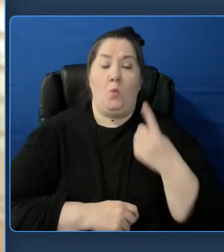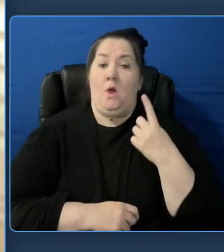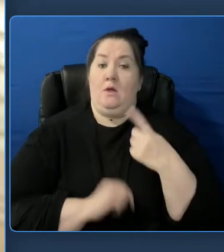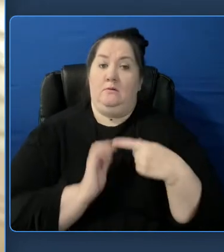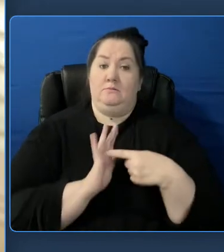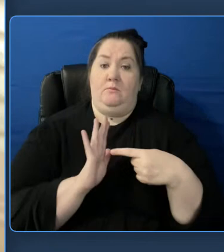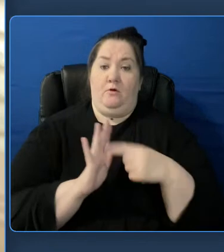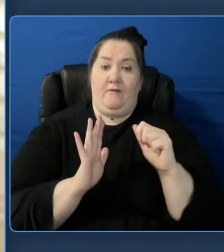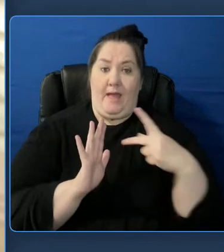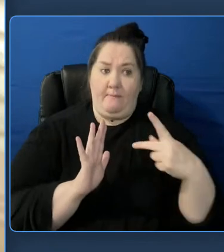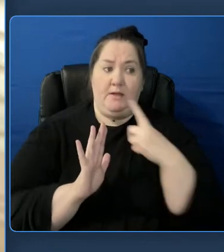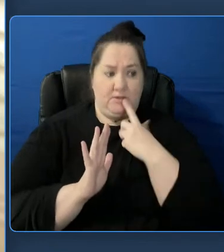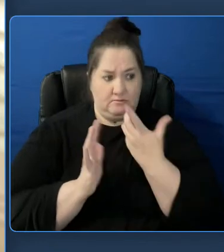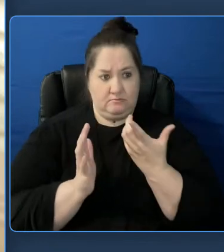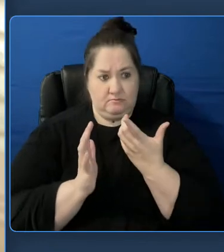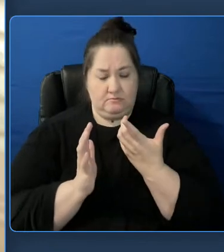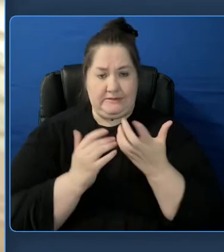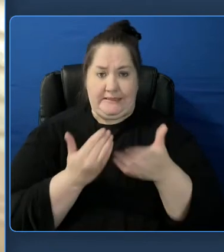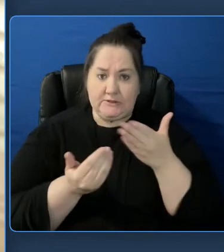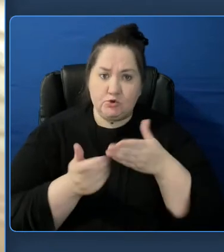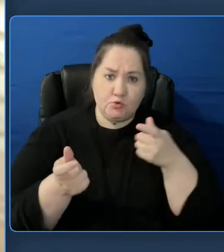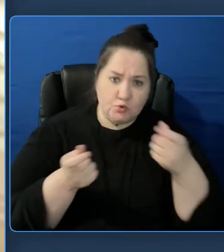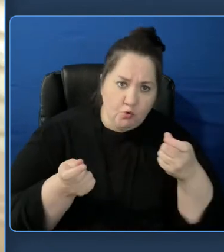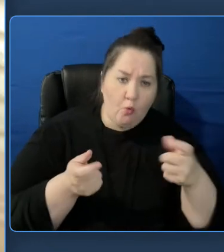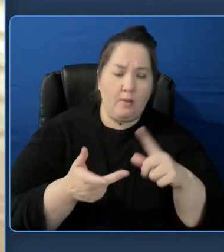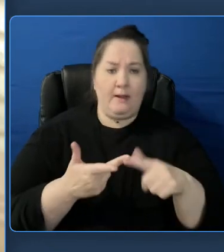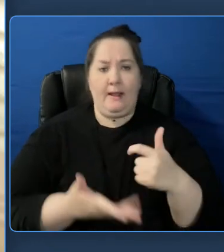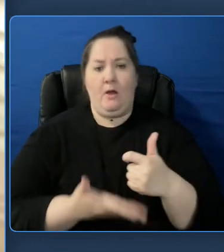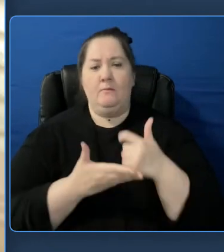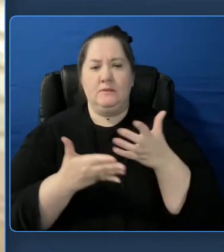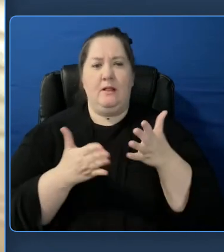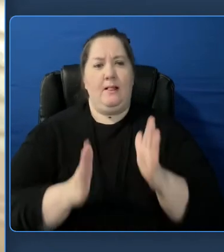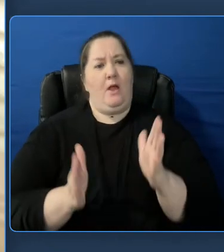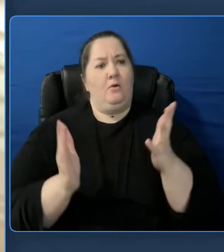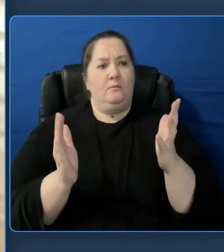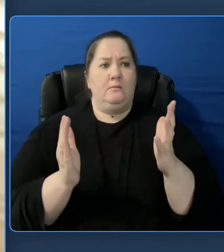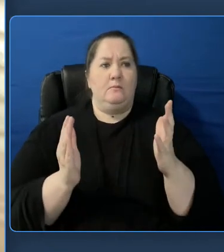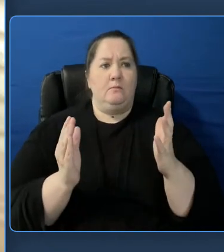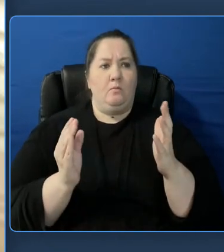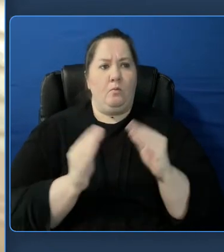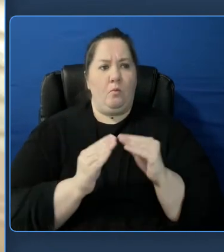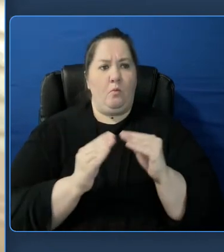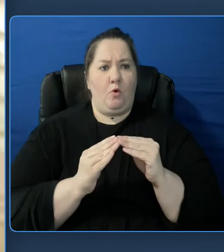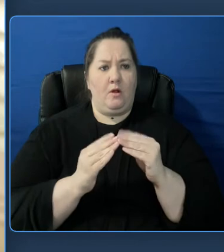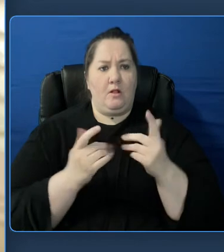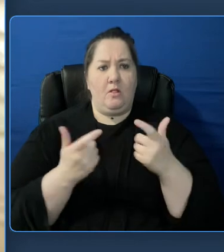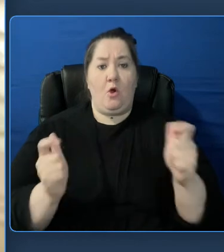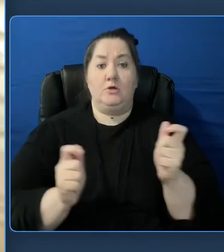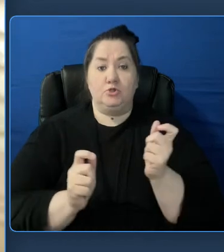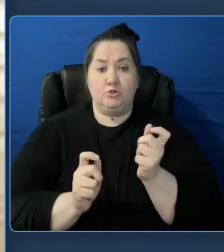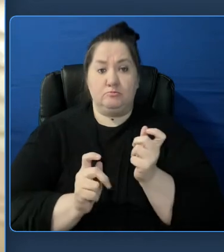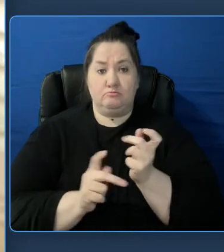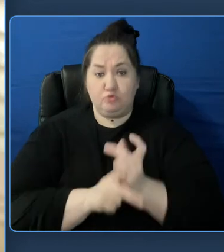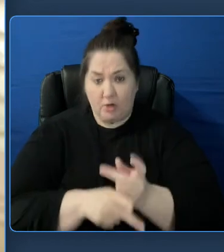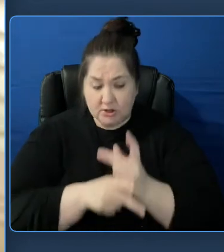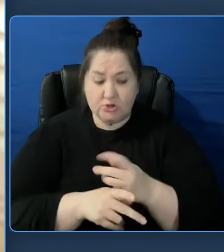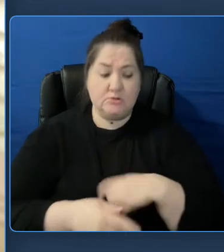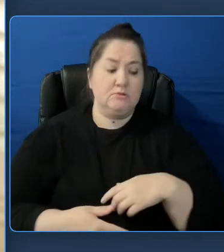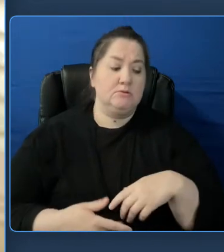pushes what this can do and makes it a lot easier to control. So it does allow it to be in larger productions. One of the other things